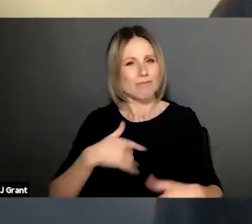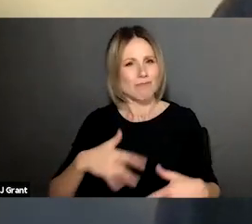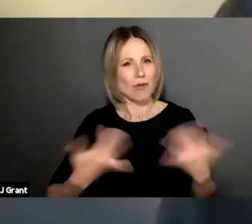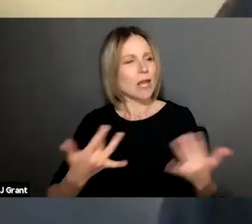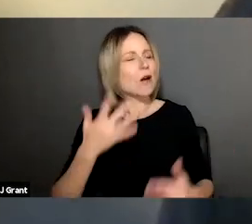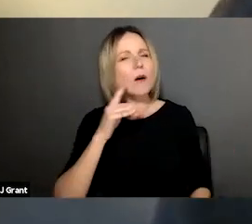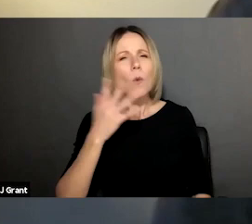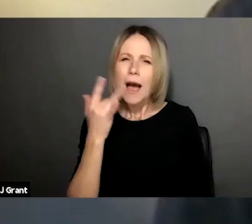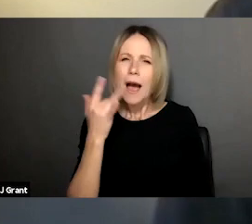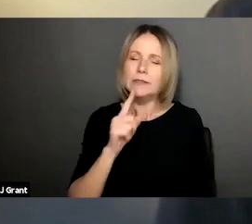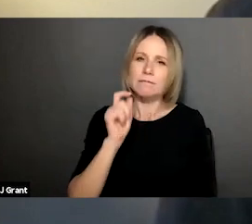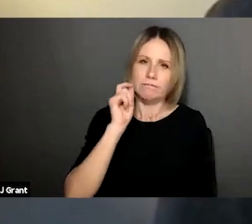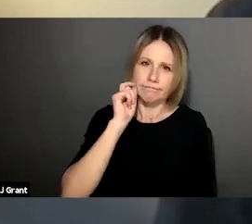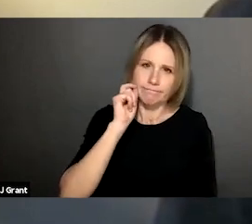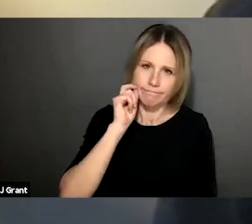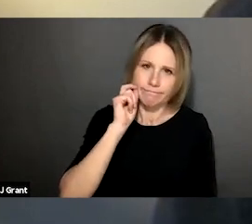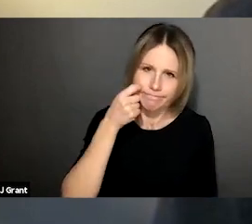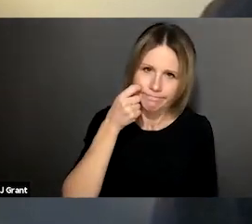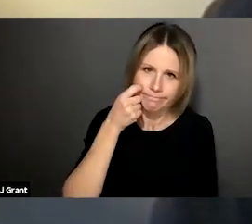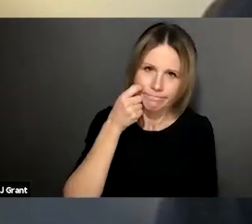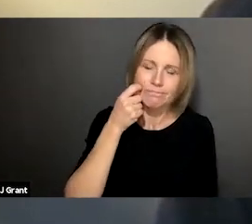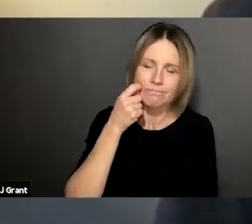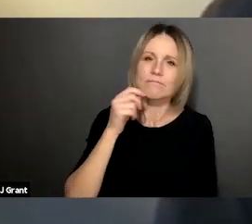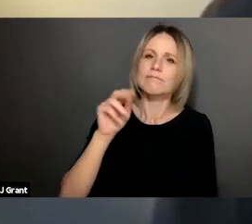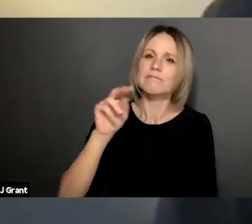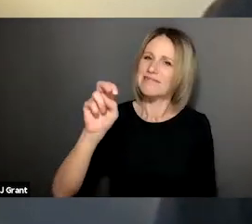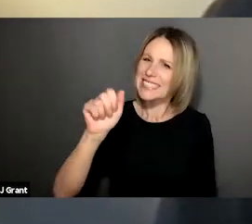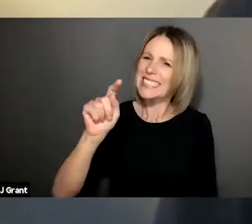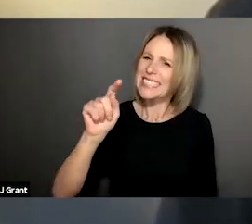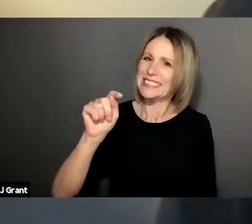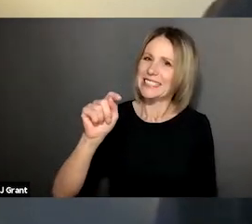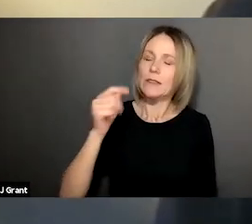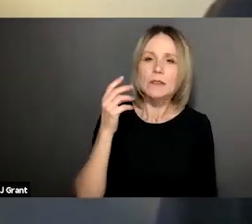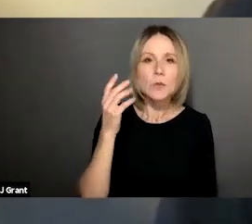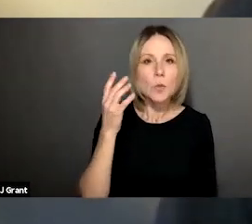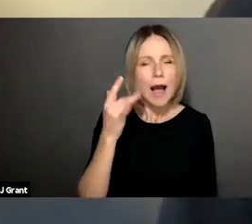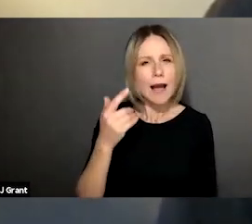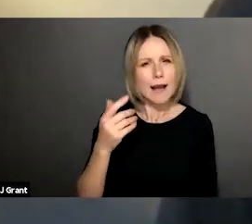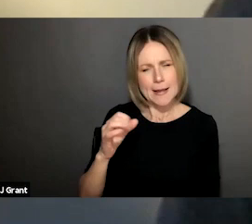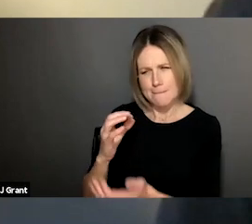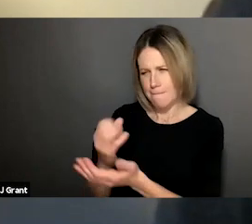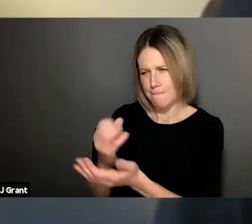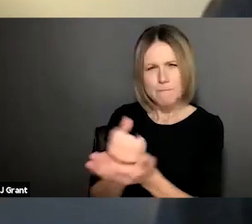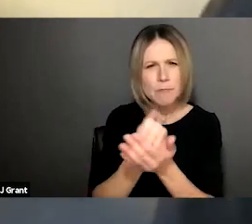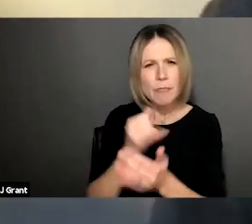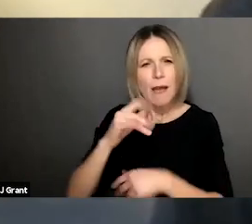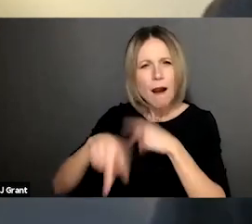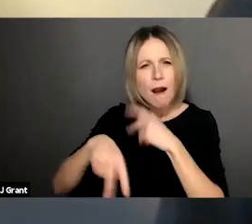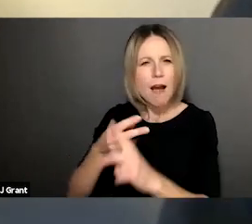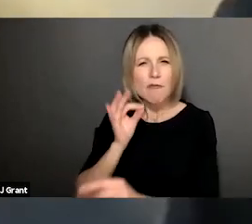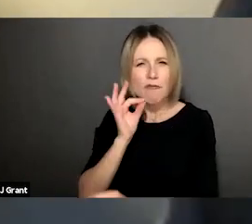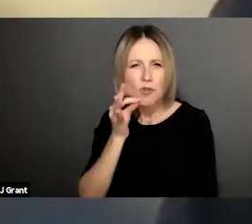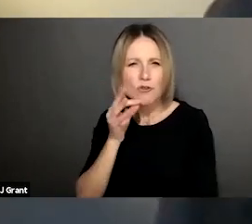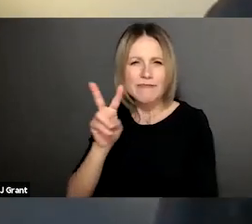neat to be able to have access to those fruits and vegetables, that